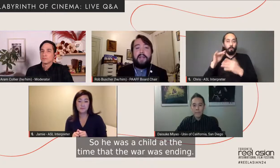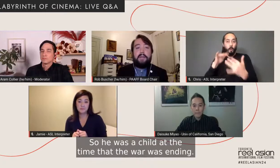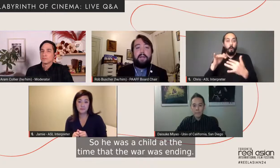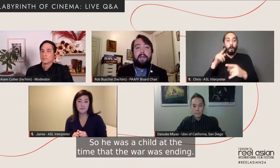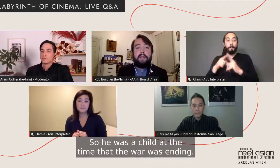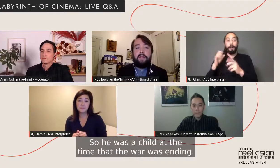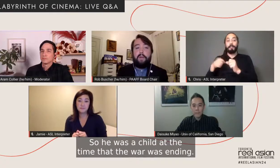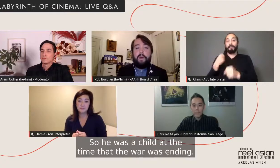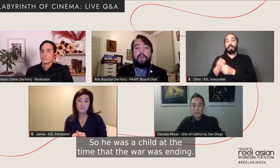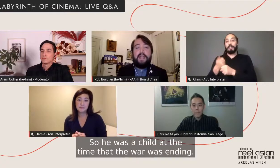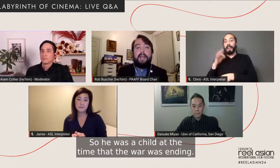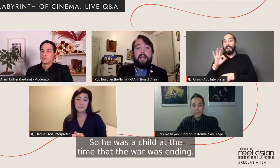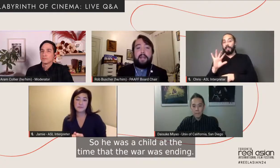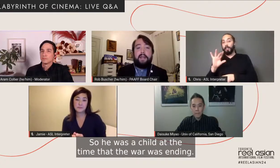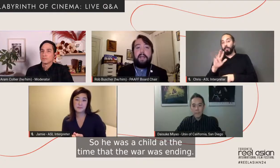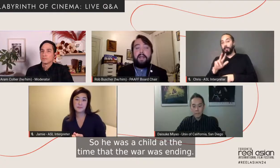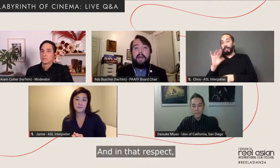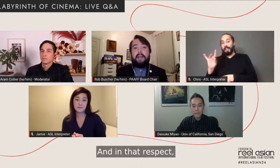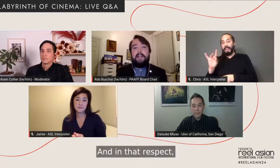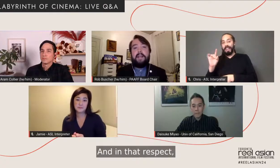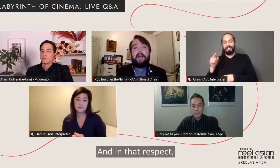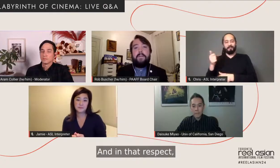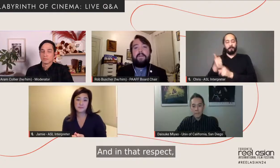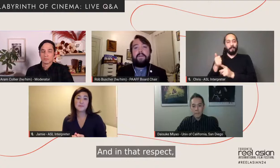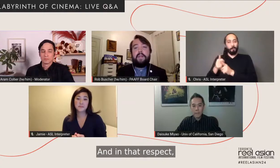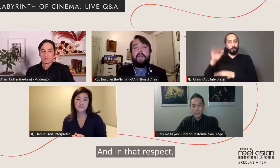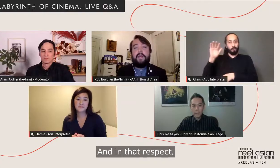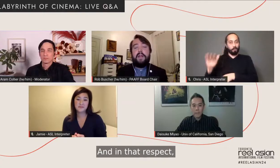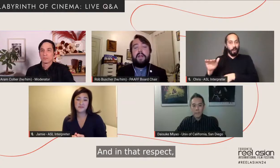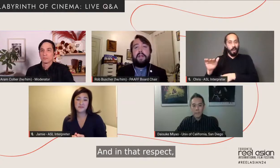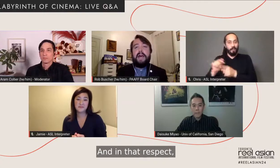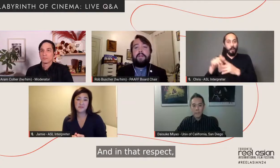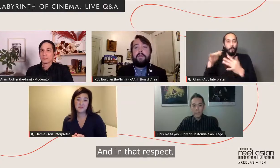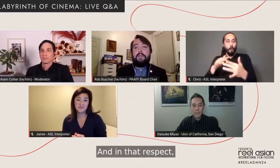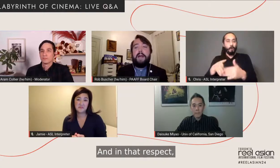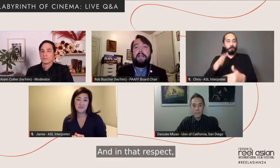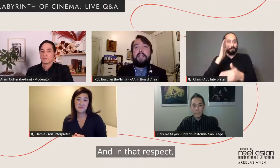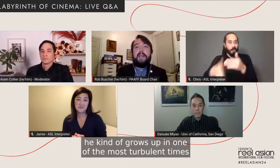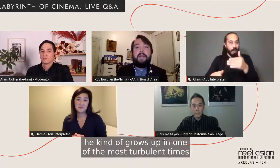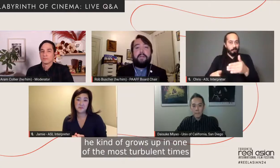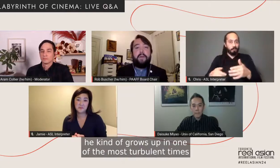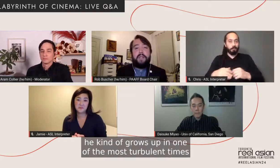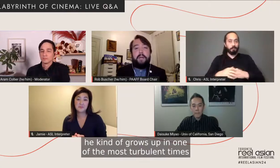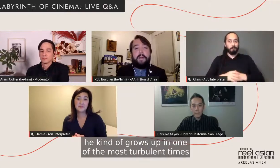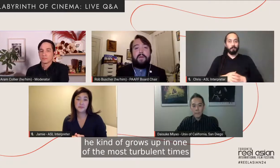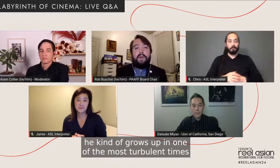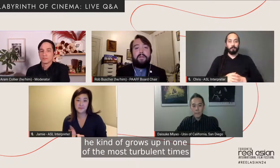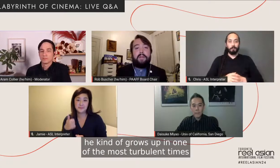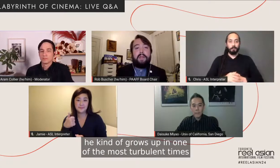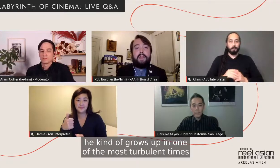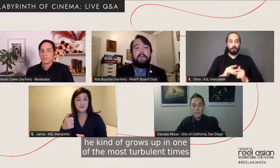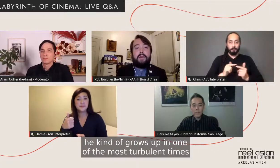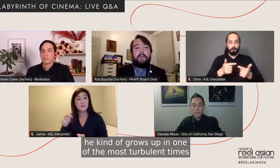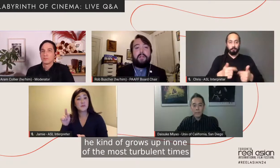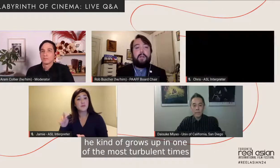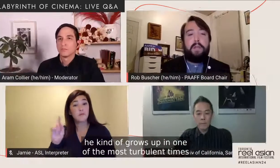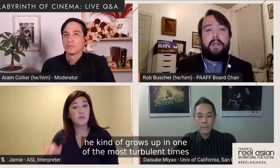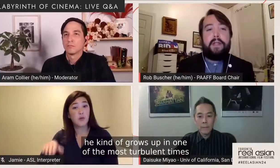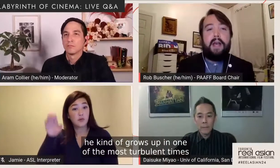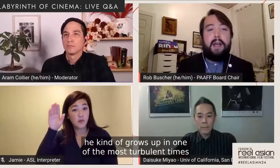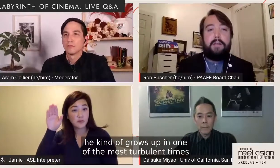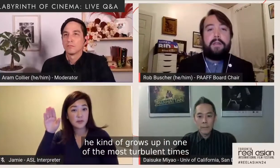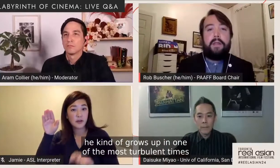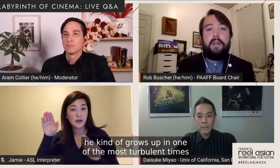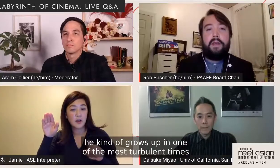at the time that the war was ending. And, in that respect, he kind of grows up in one of the most